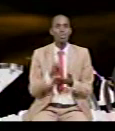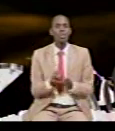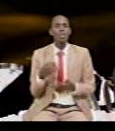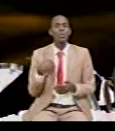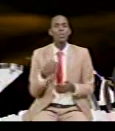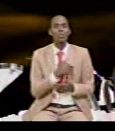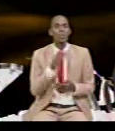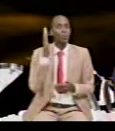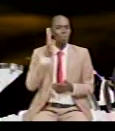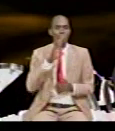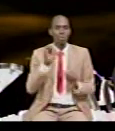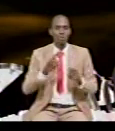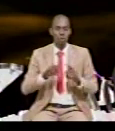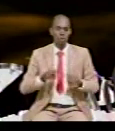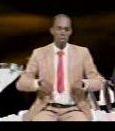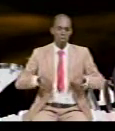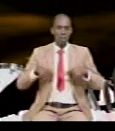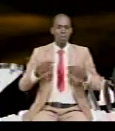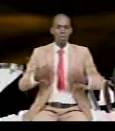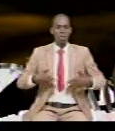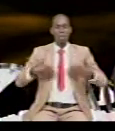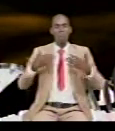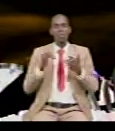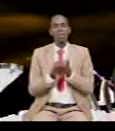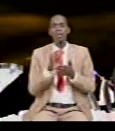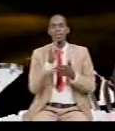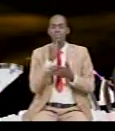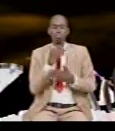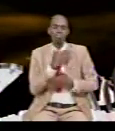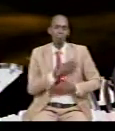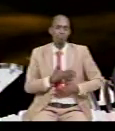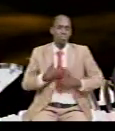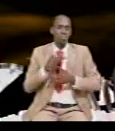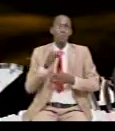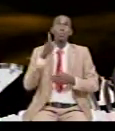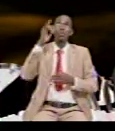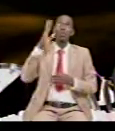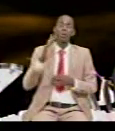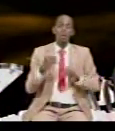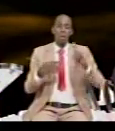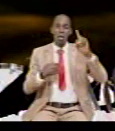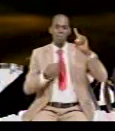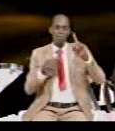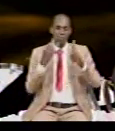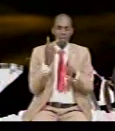live the life that is pleasing to God. I kept them, and